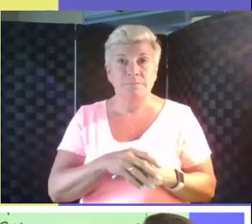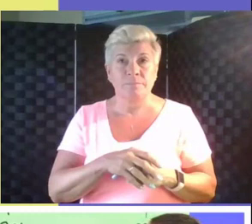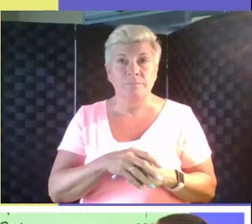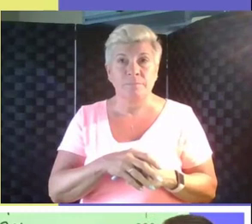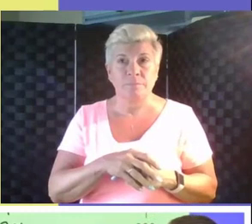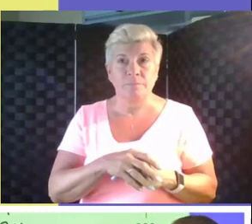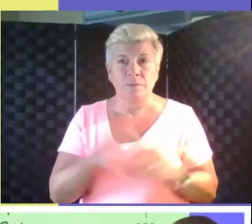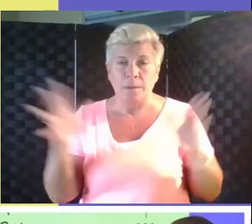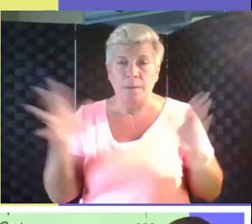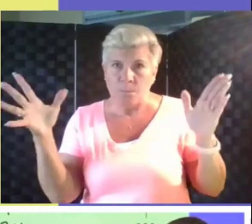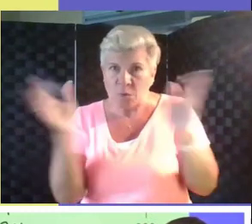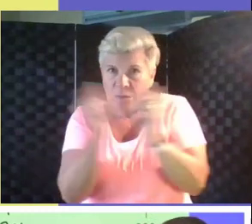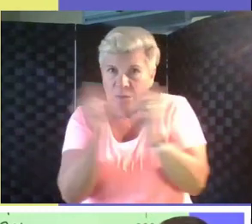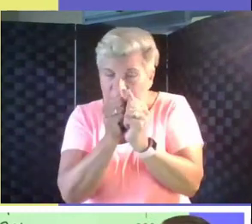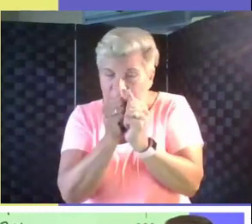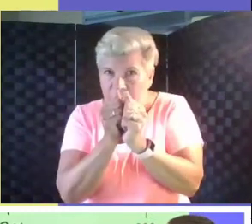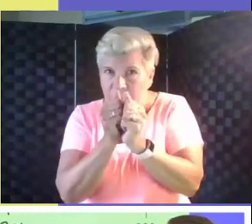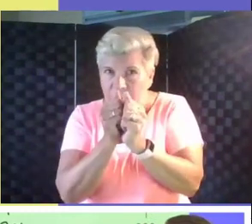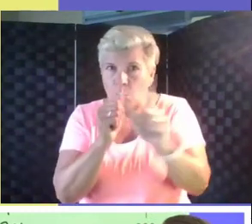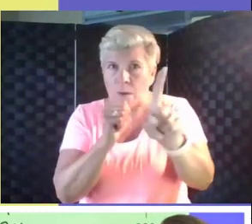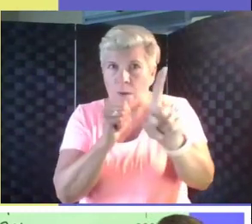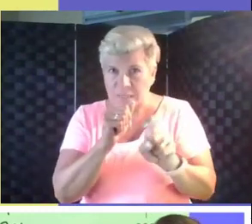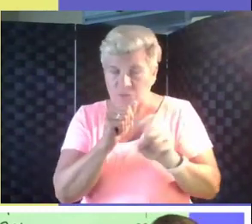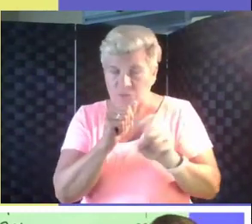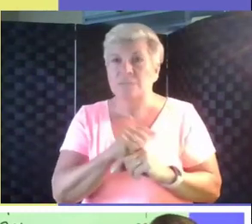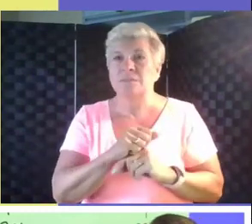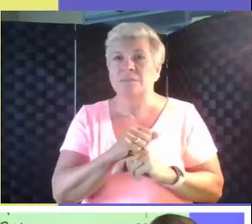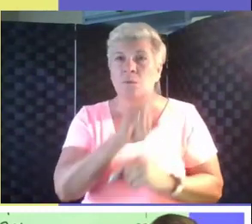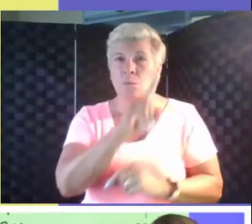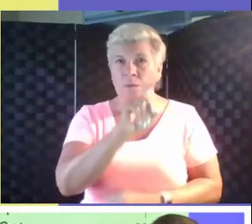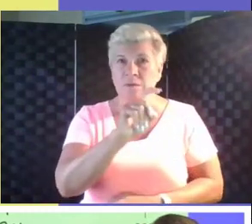So if I squish those all back together, I've got